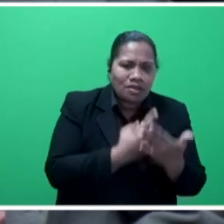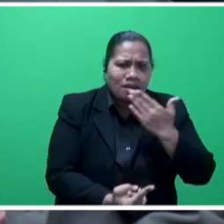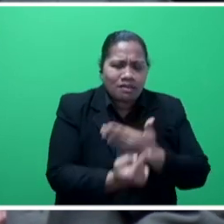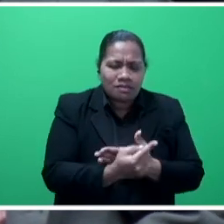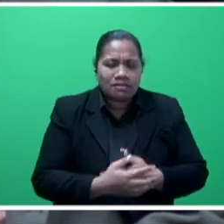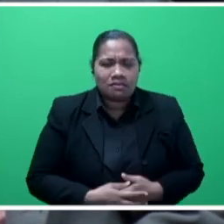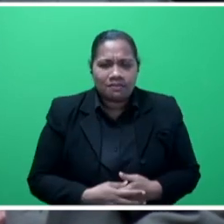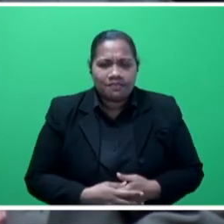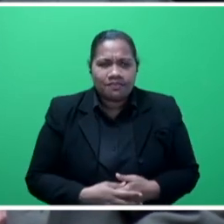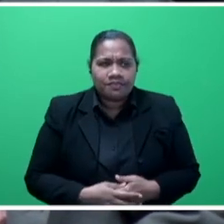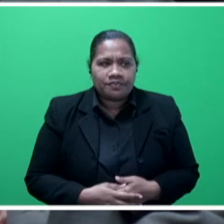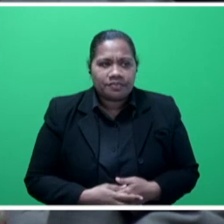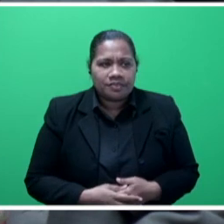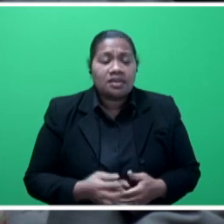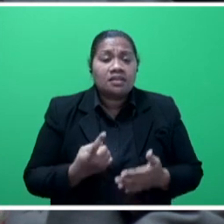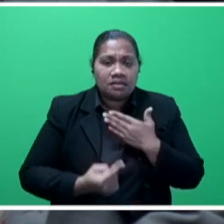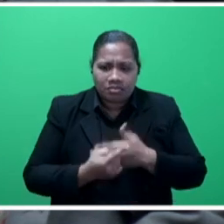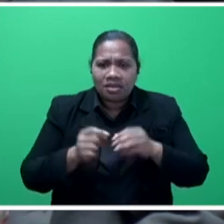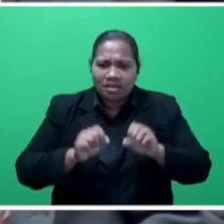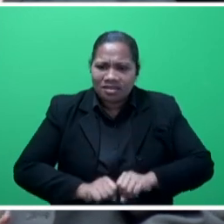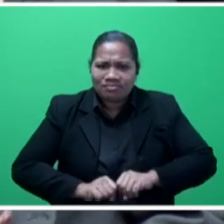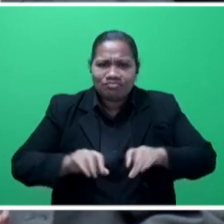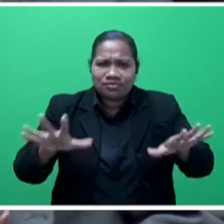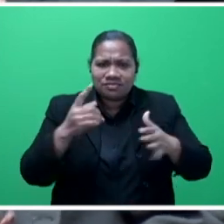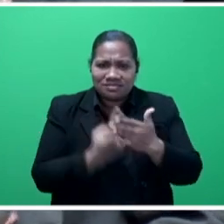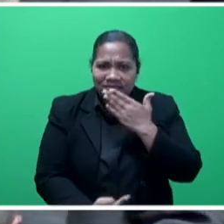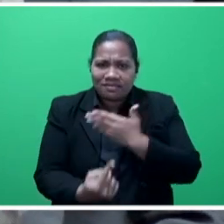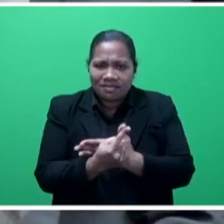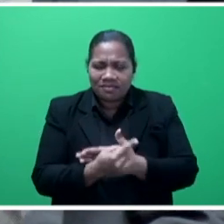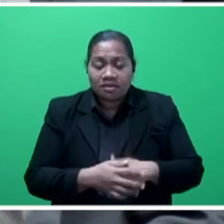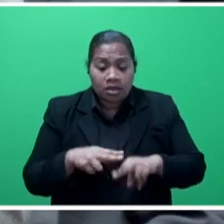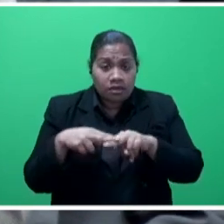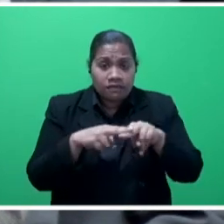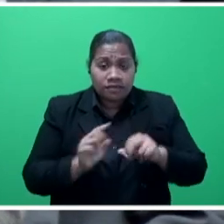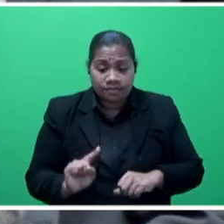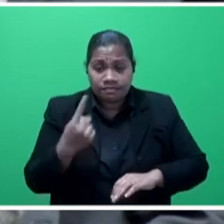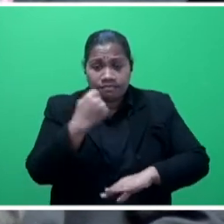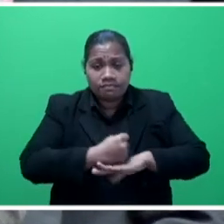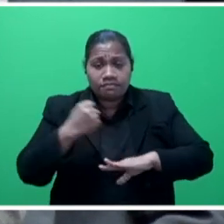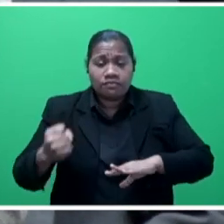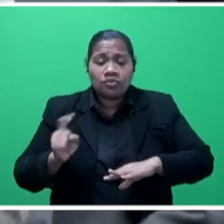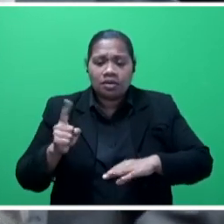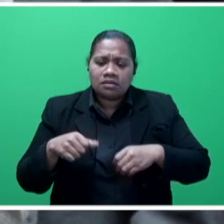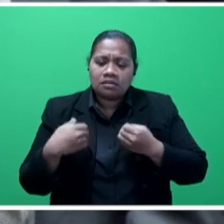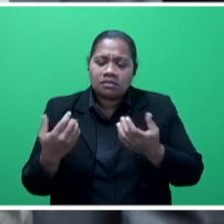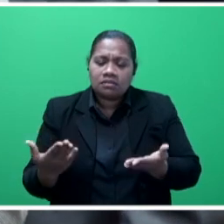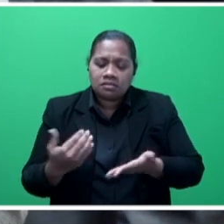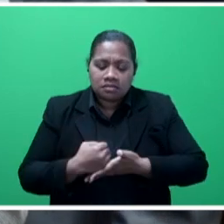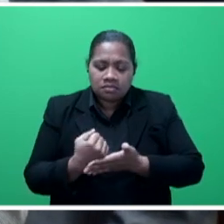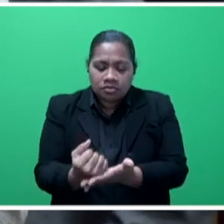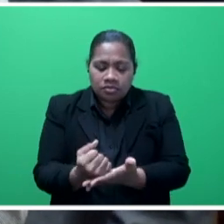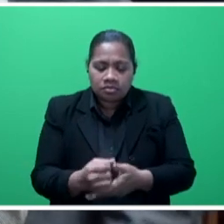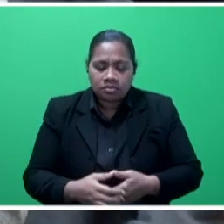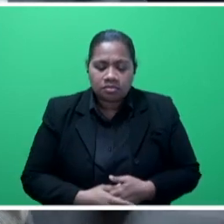deadly pandemic affecting lives and livelihood. The Fiji First government provided relief and support to the